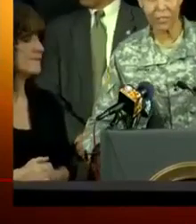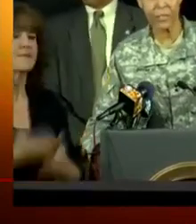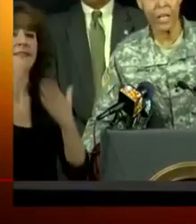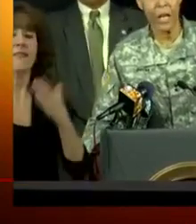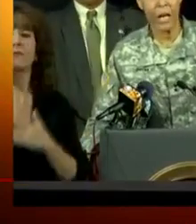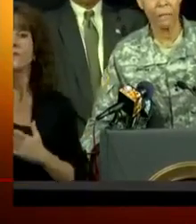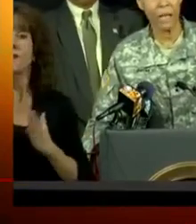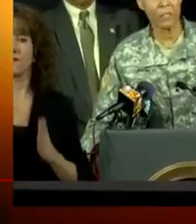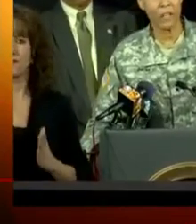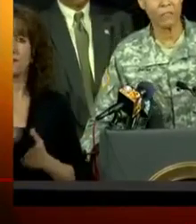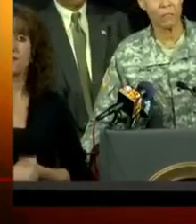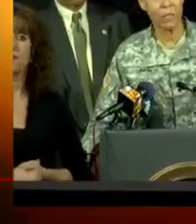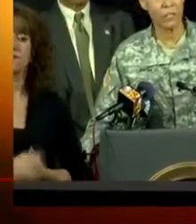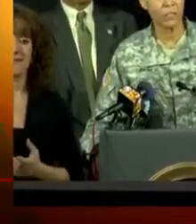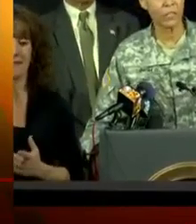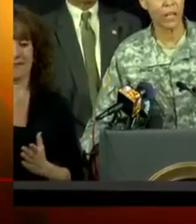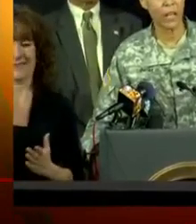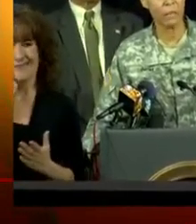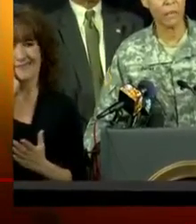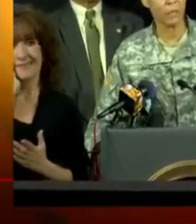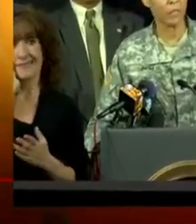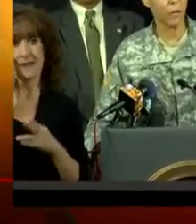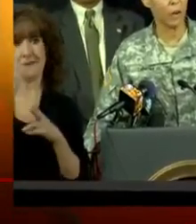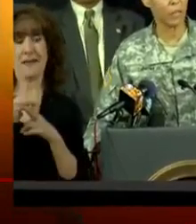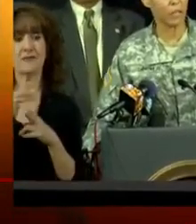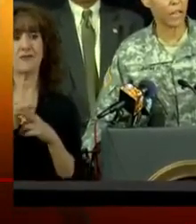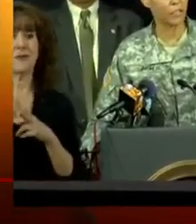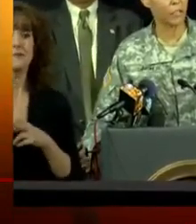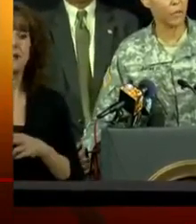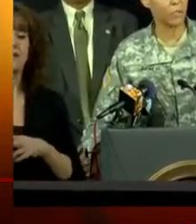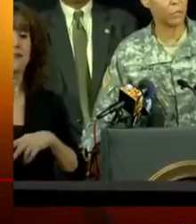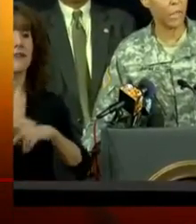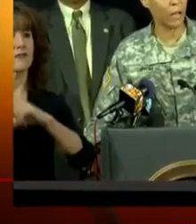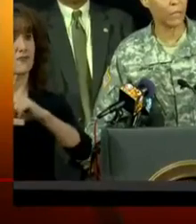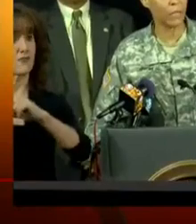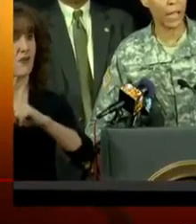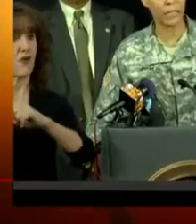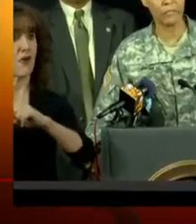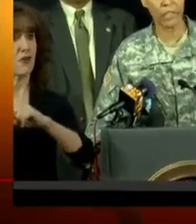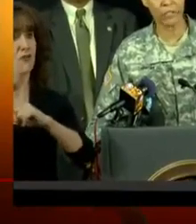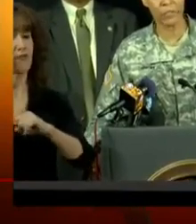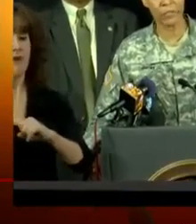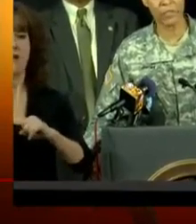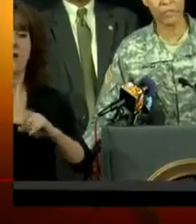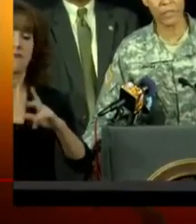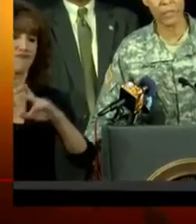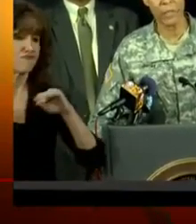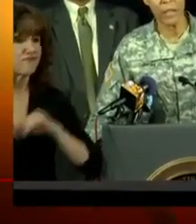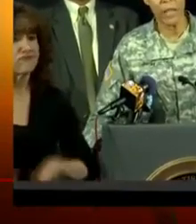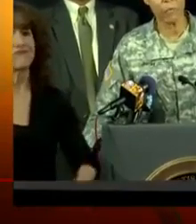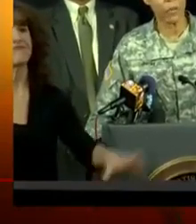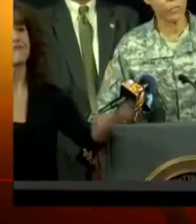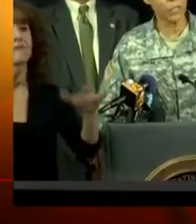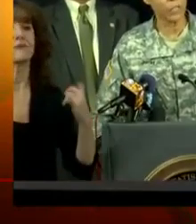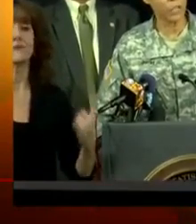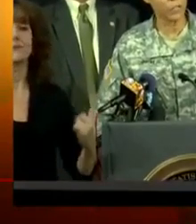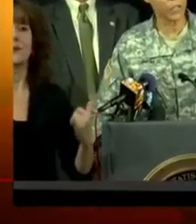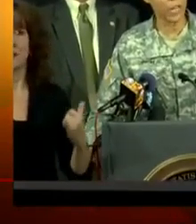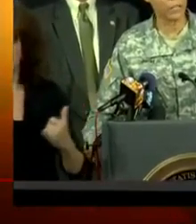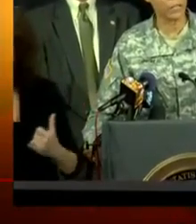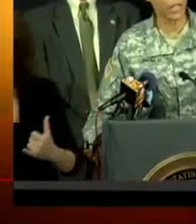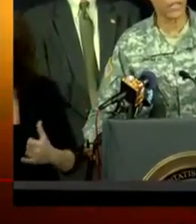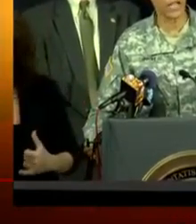Thank you, Governor. As the governor mentioned, the Maryland Guard is actually going to be out in activation this evening. And what you